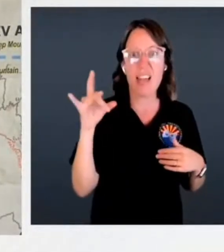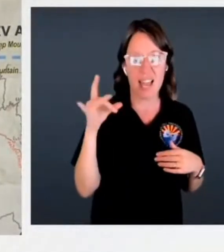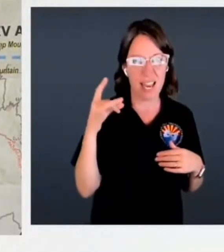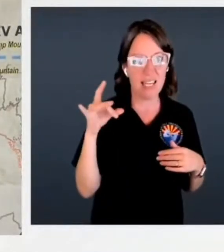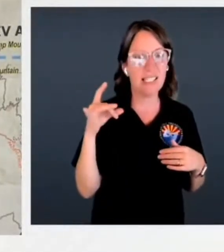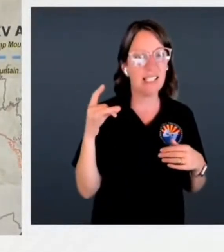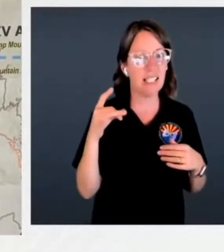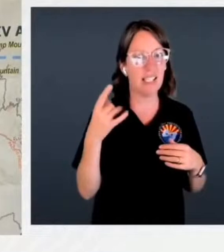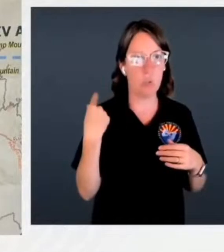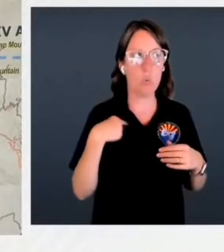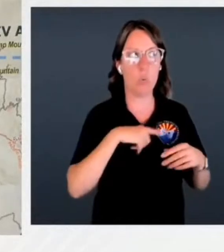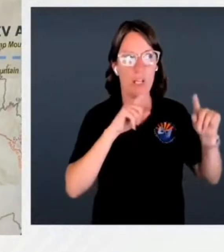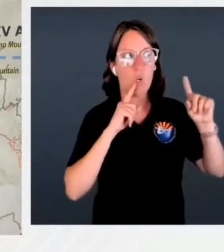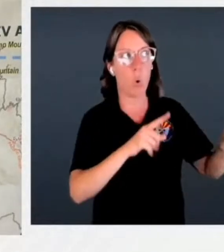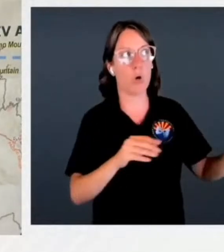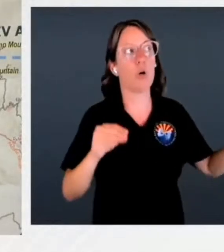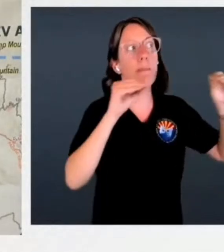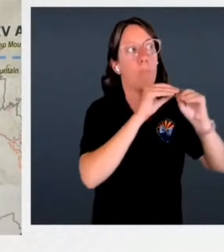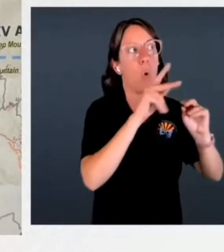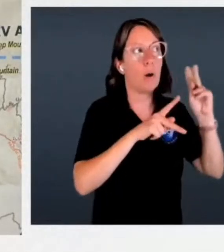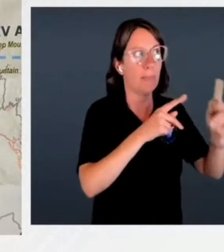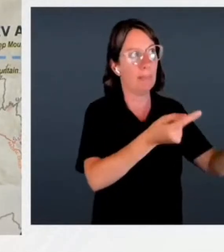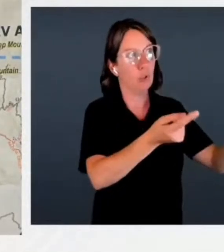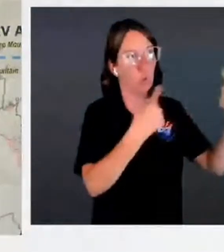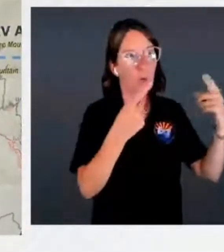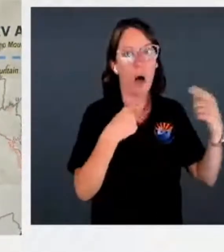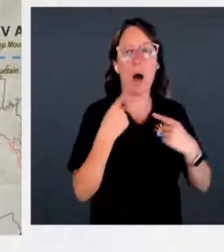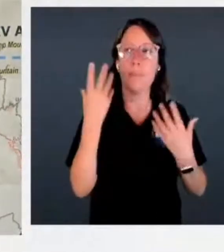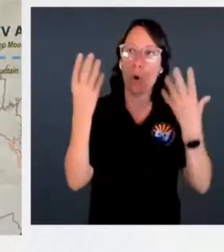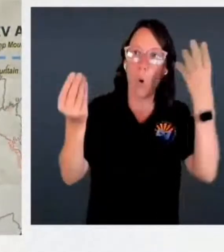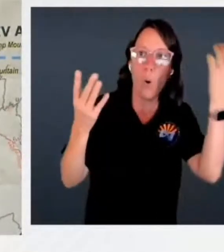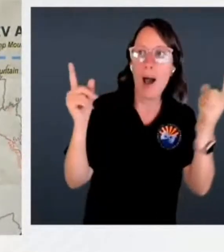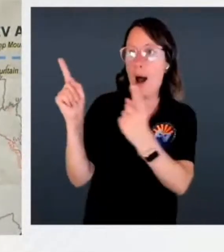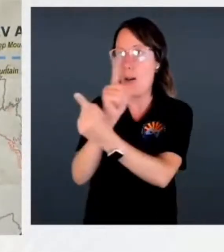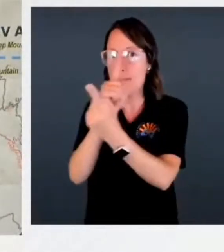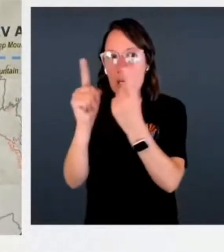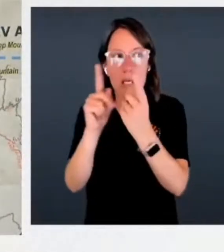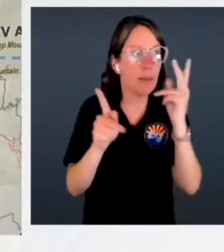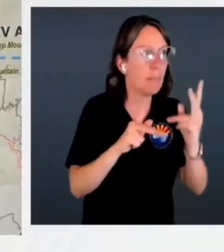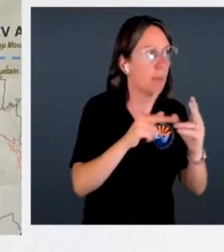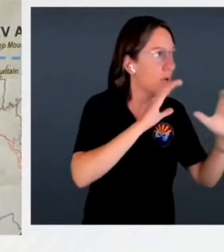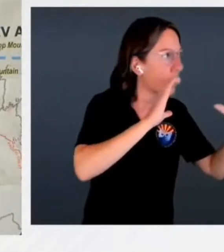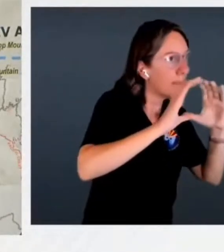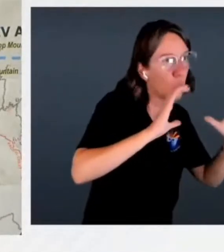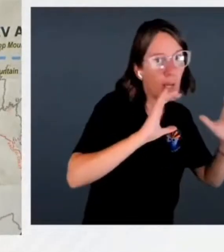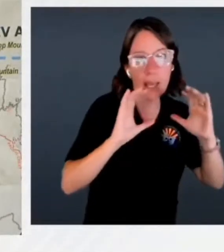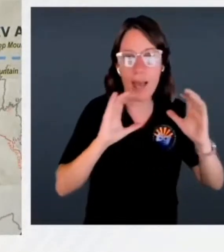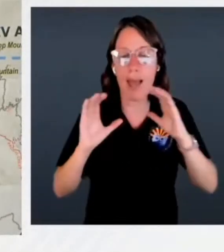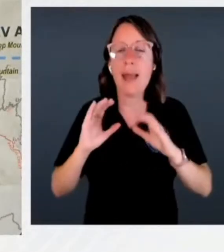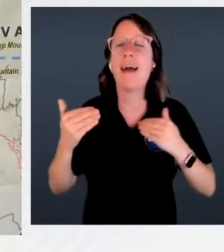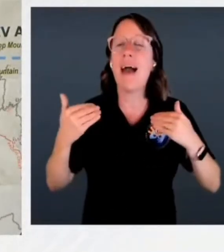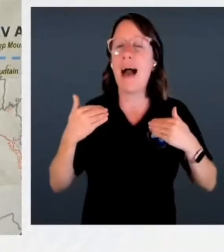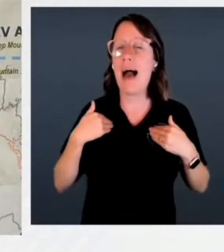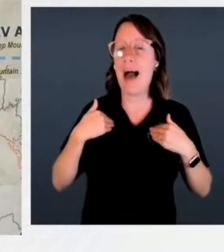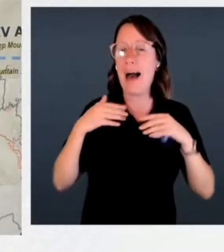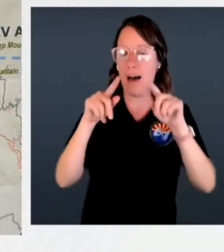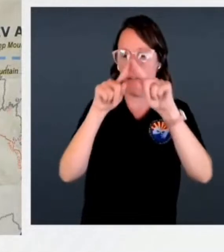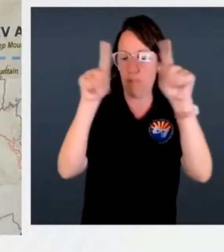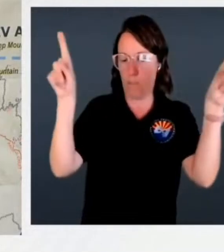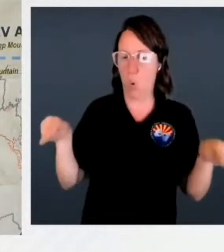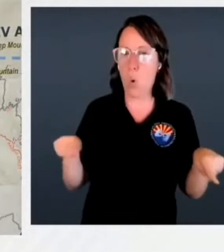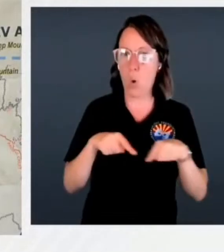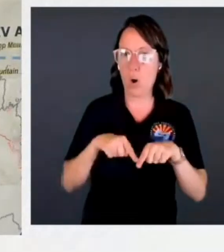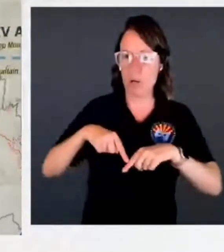got an update every morning that's being posted to those boards with a map. And then if you do have access to social media, there's